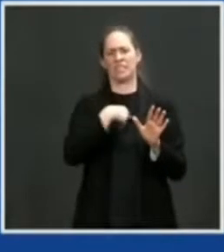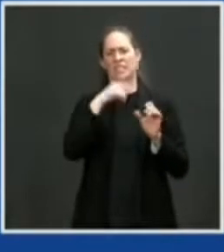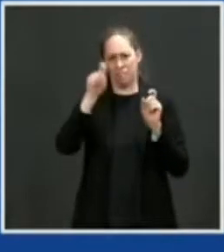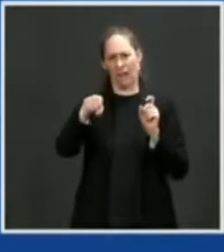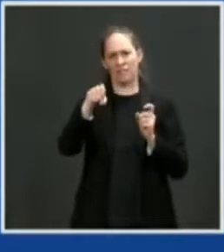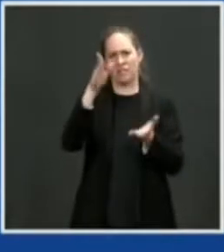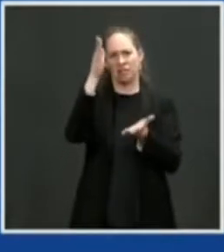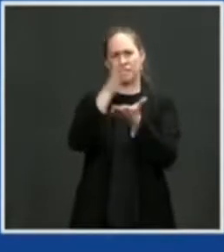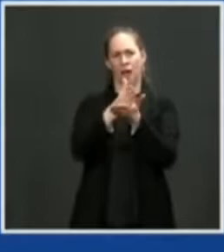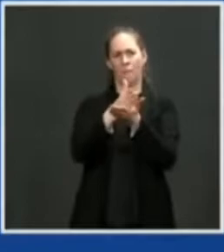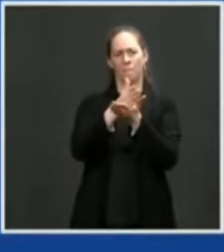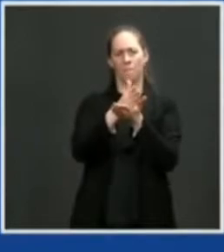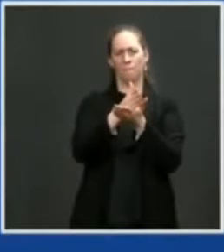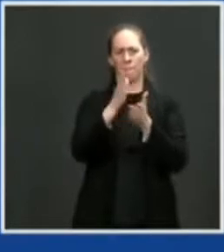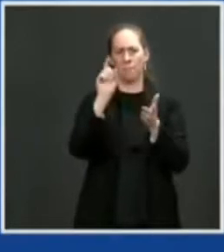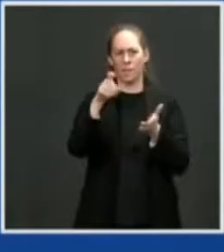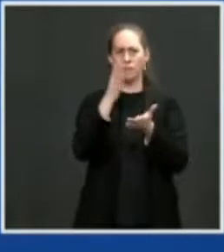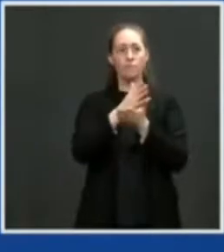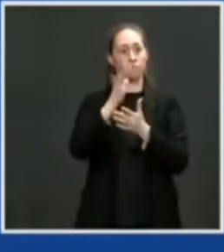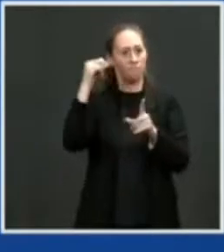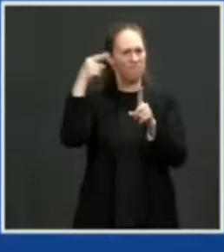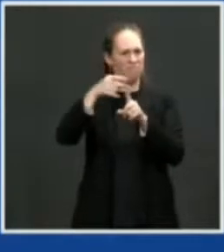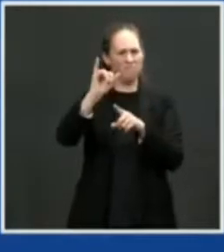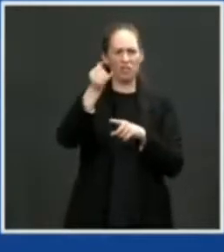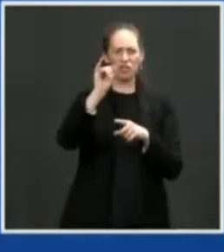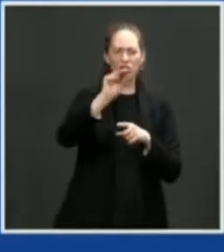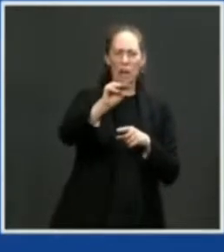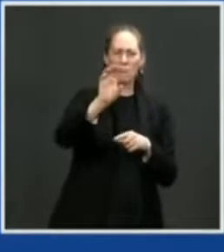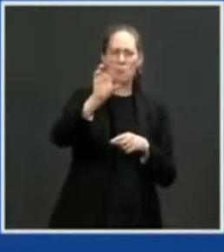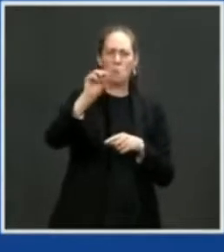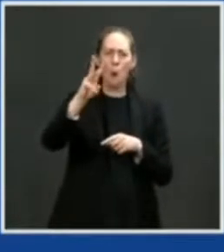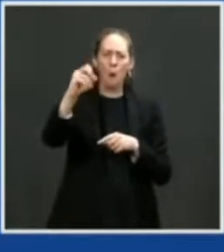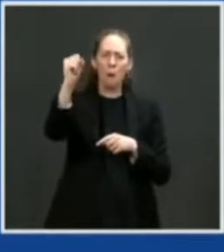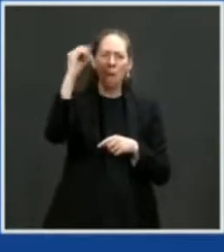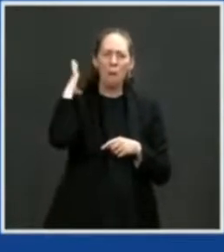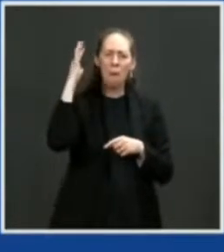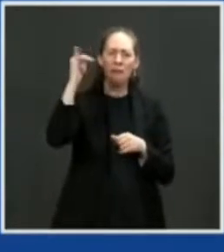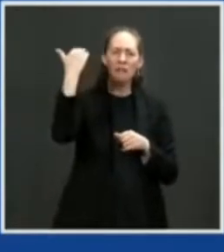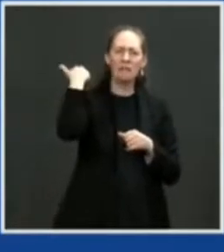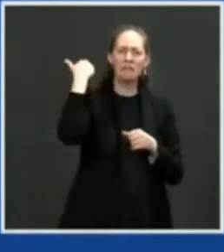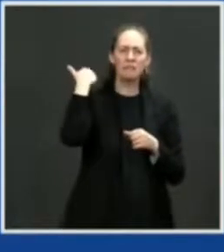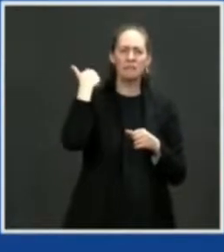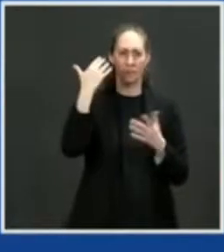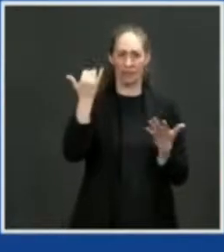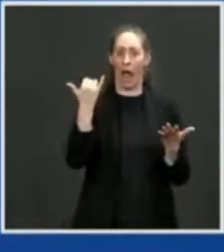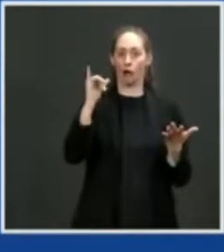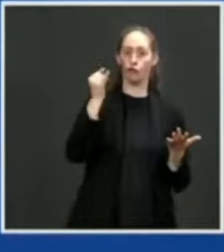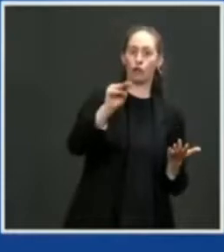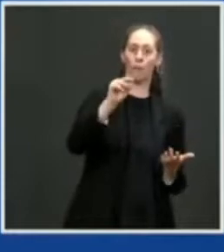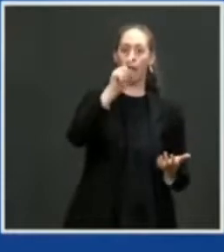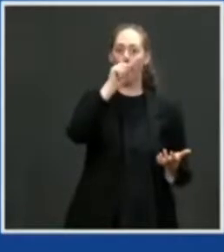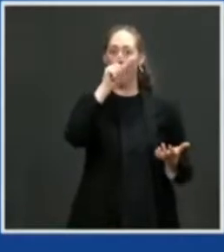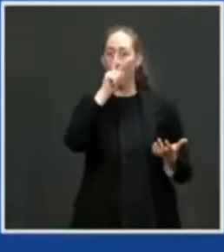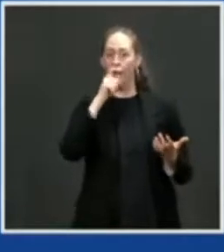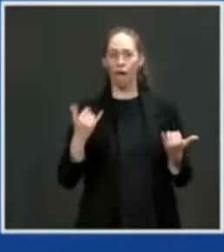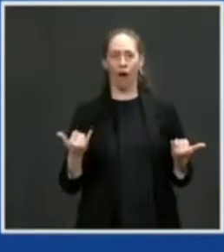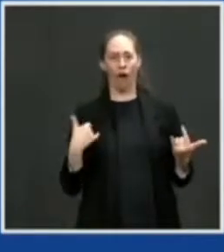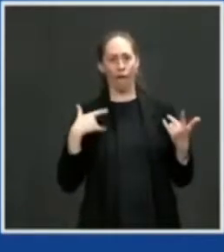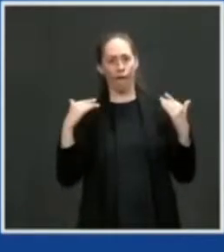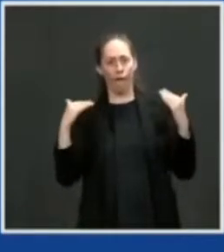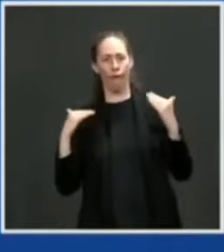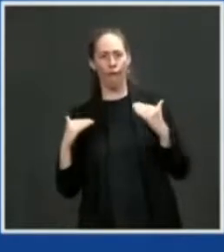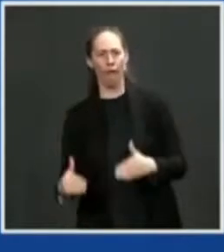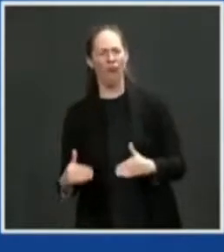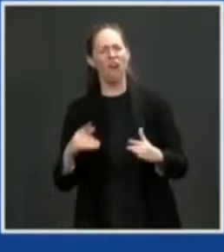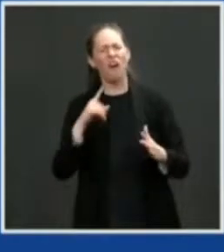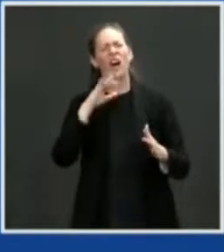Crow look like Jim Eagle. I mean, this is gigantic, And that's an important analogy that you all get. and it cannot be